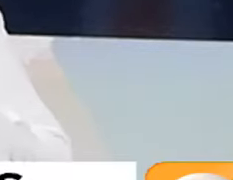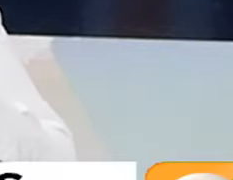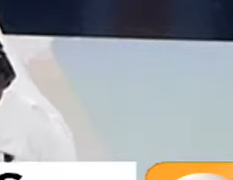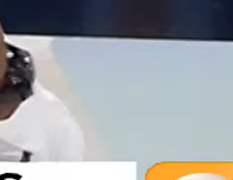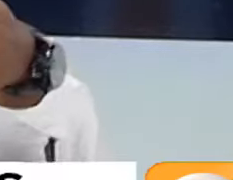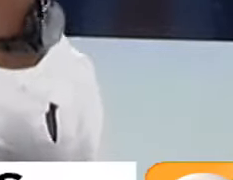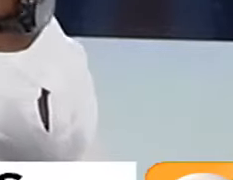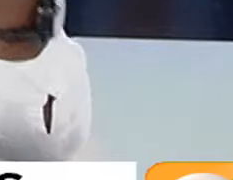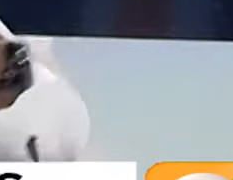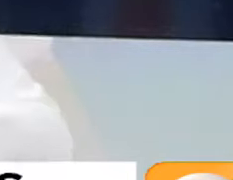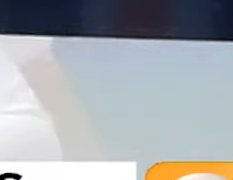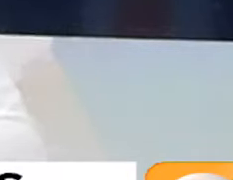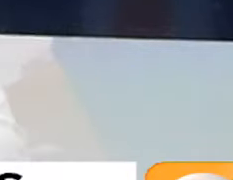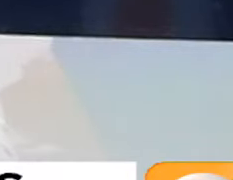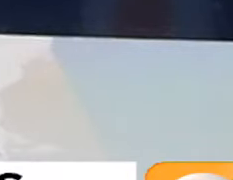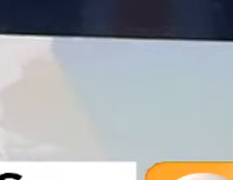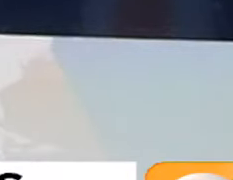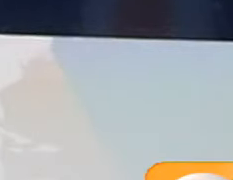last 3 months, when actually